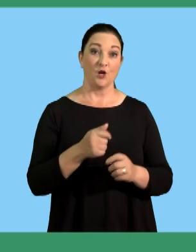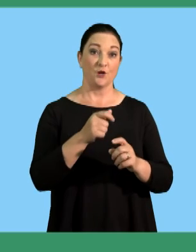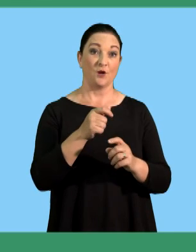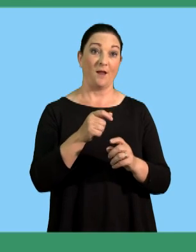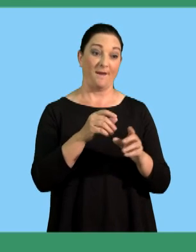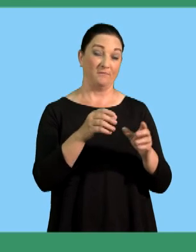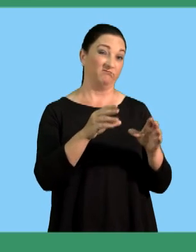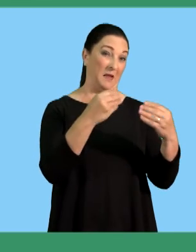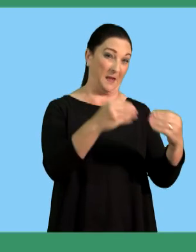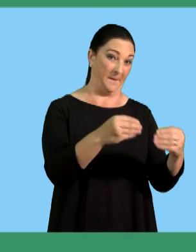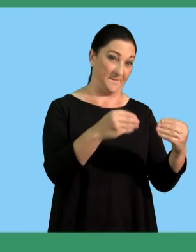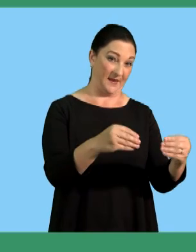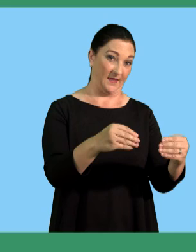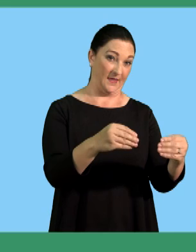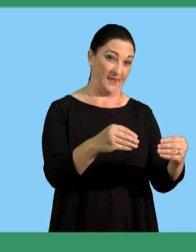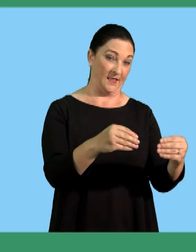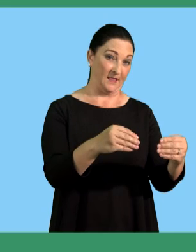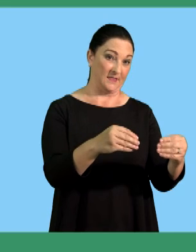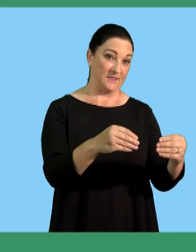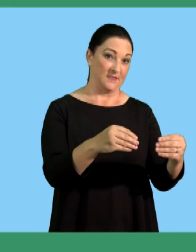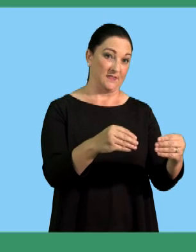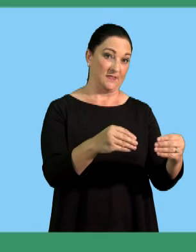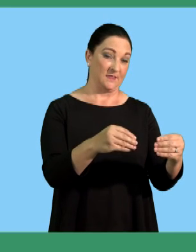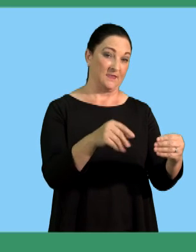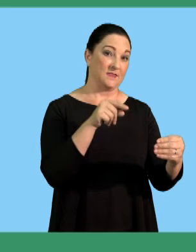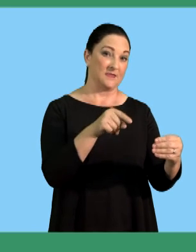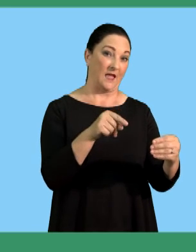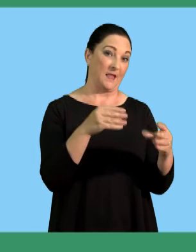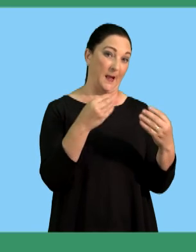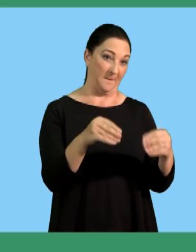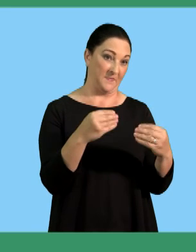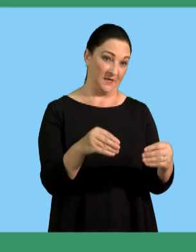the company offering, this is a company